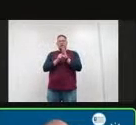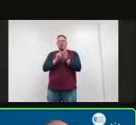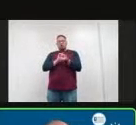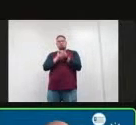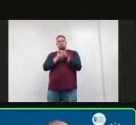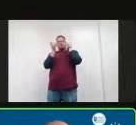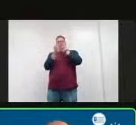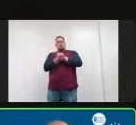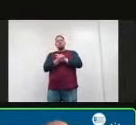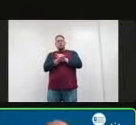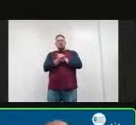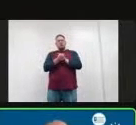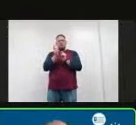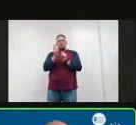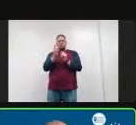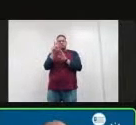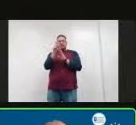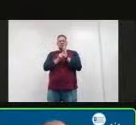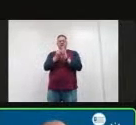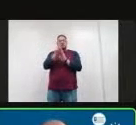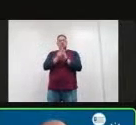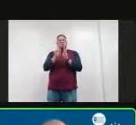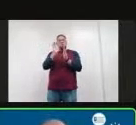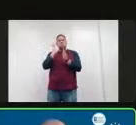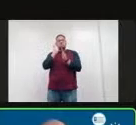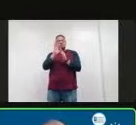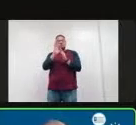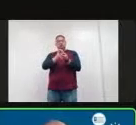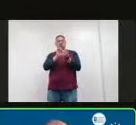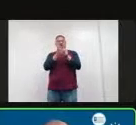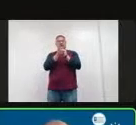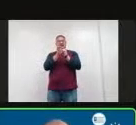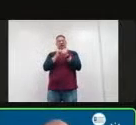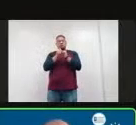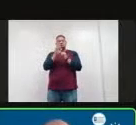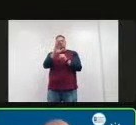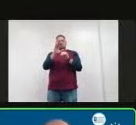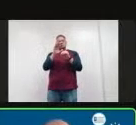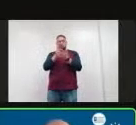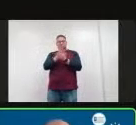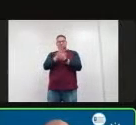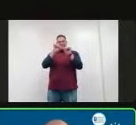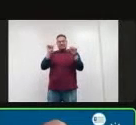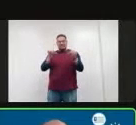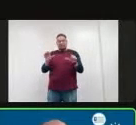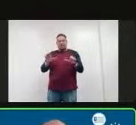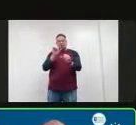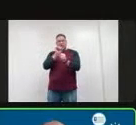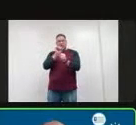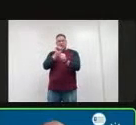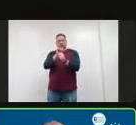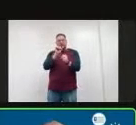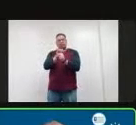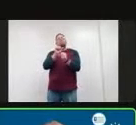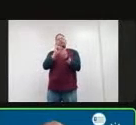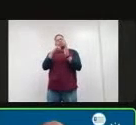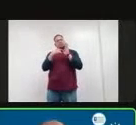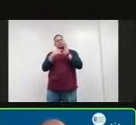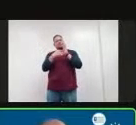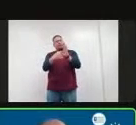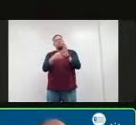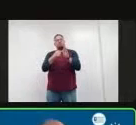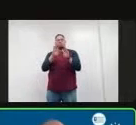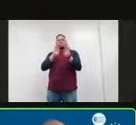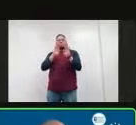policy, one that is going to fundamentally change the way your school system does its work. That would be an example of a board